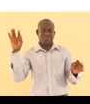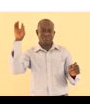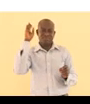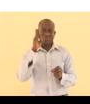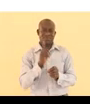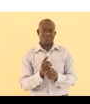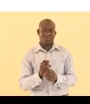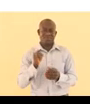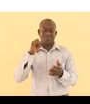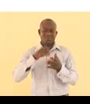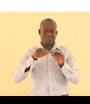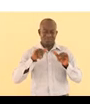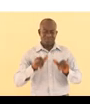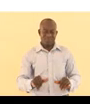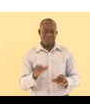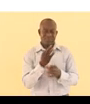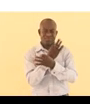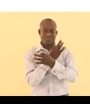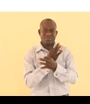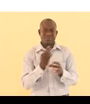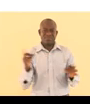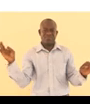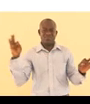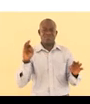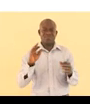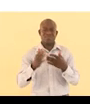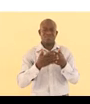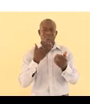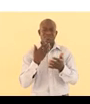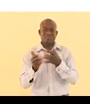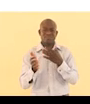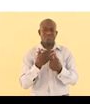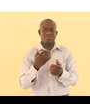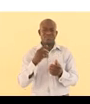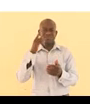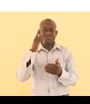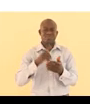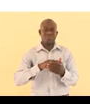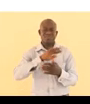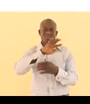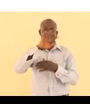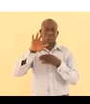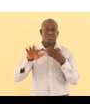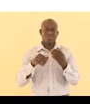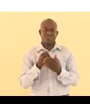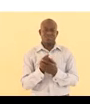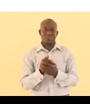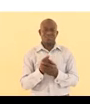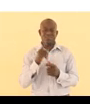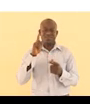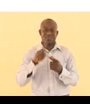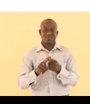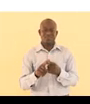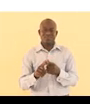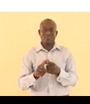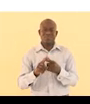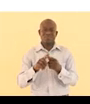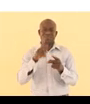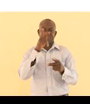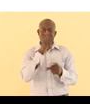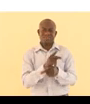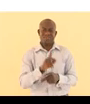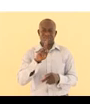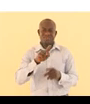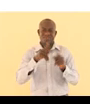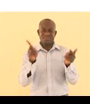freedom, and it remains free in spite of the presumptions, of all presumptions, to